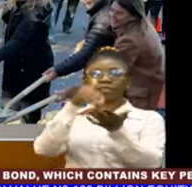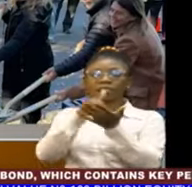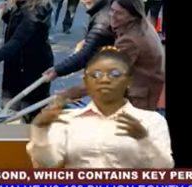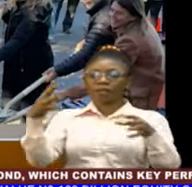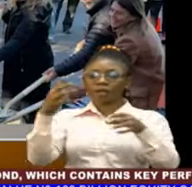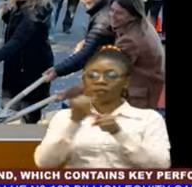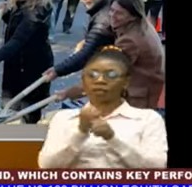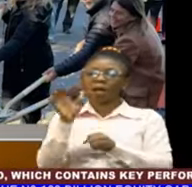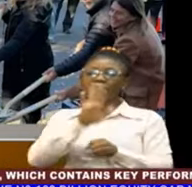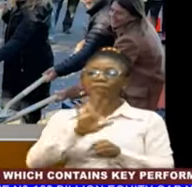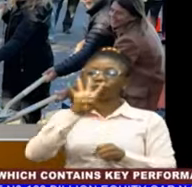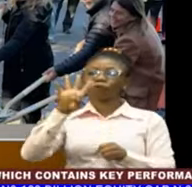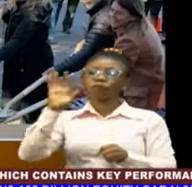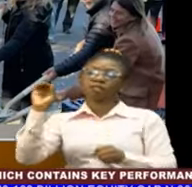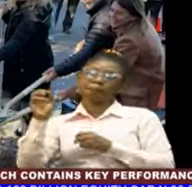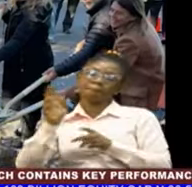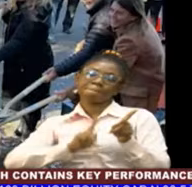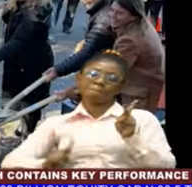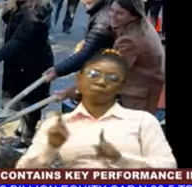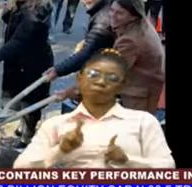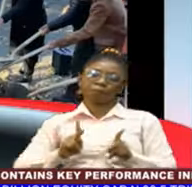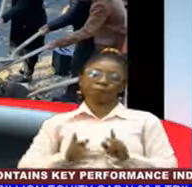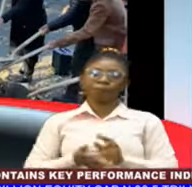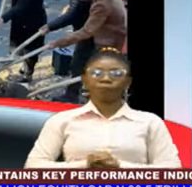to 40 people.